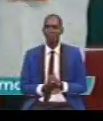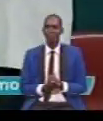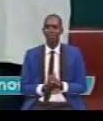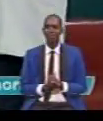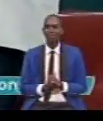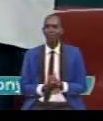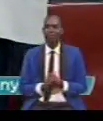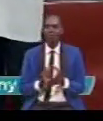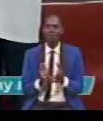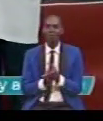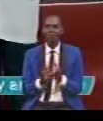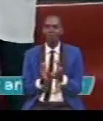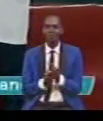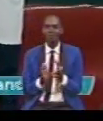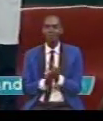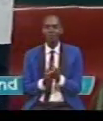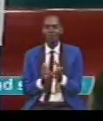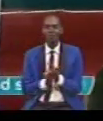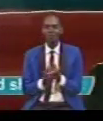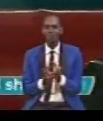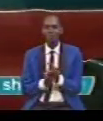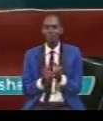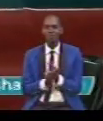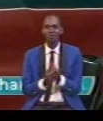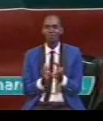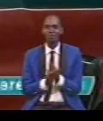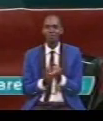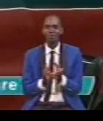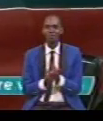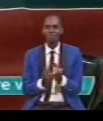Put your hands together for the Lord.